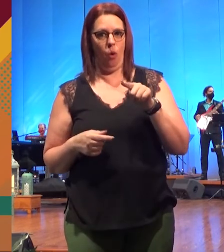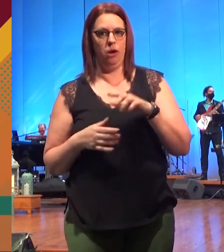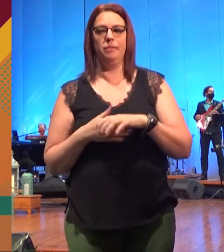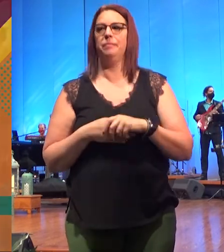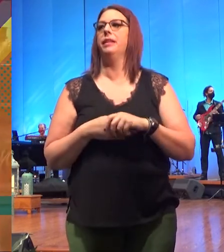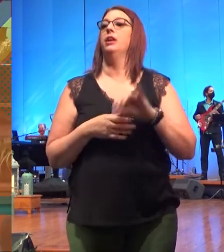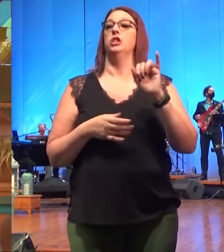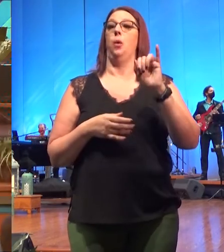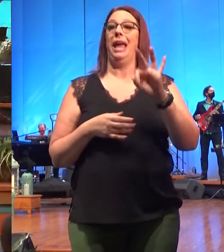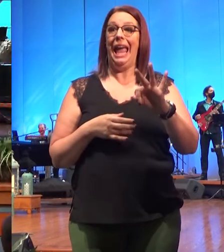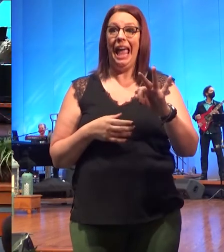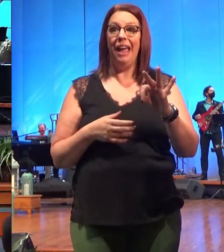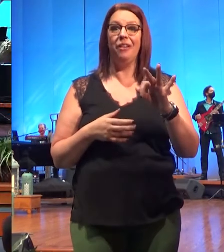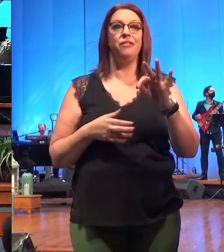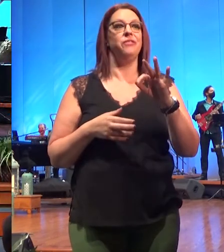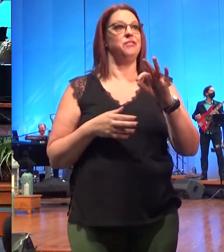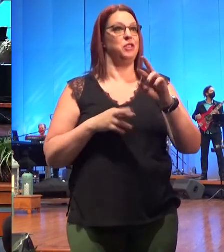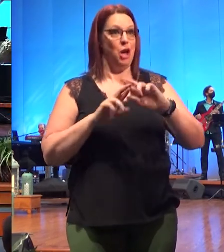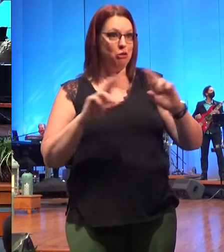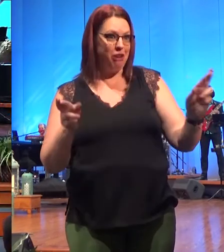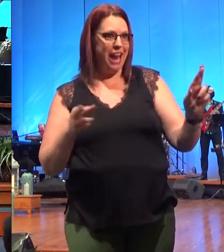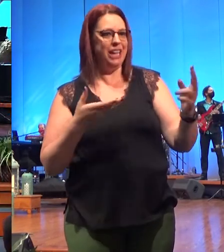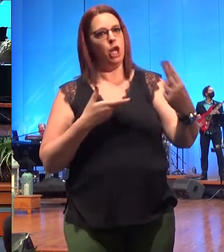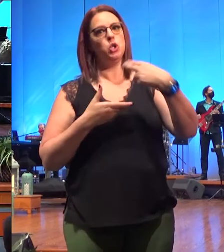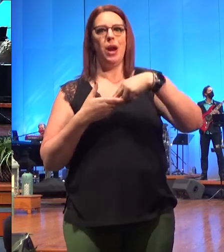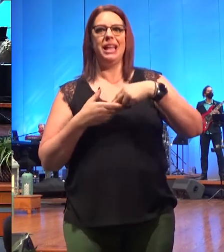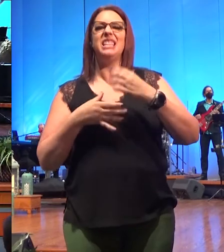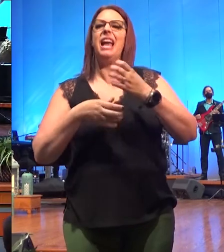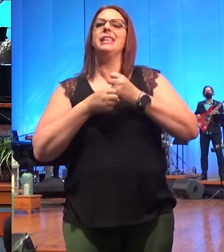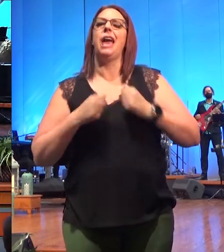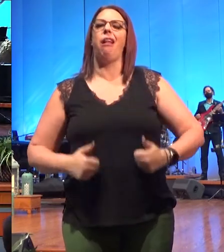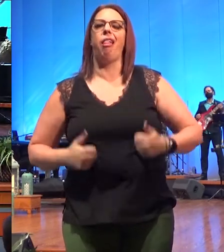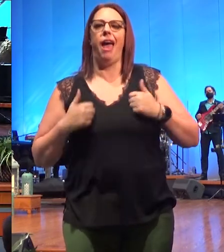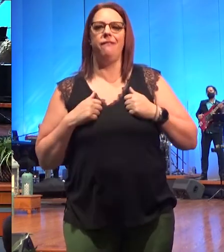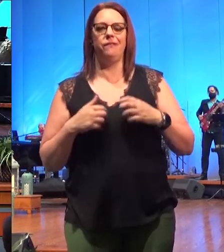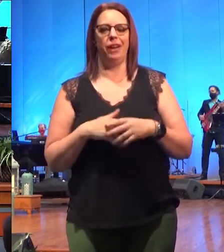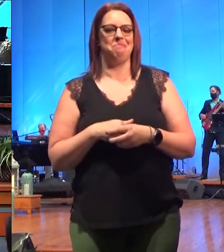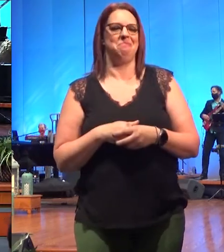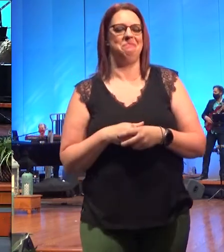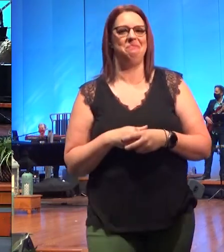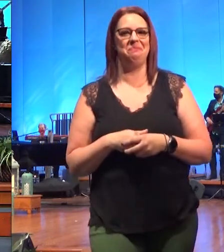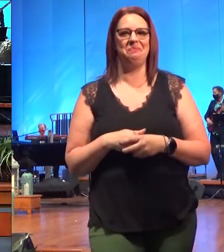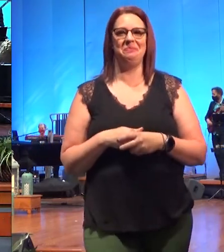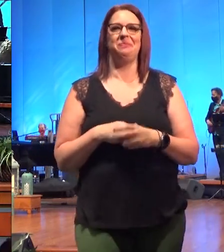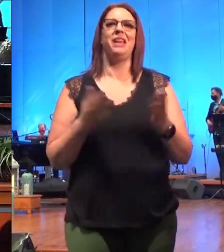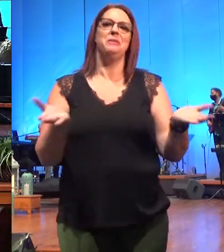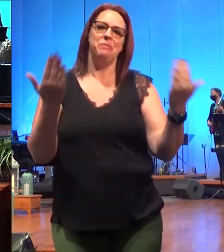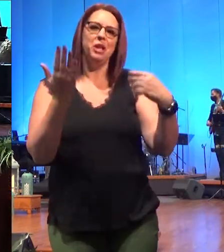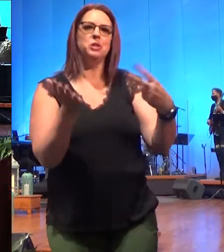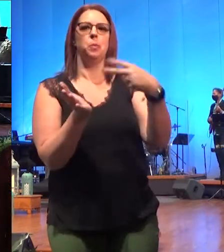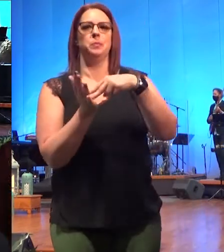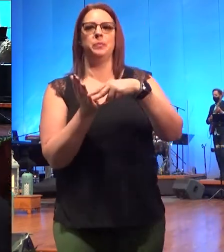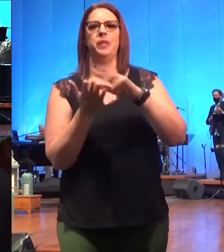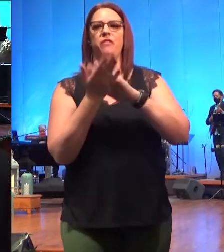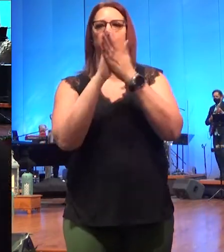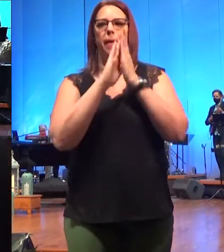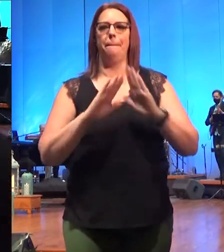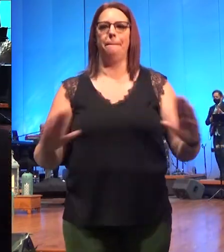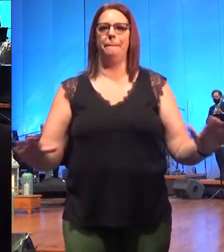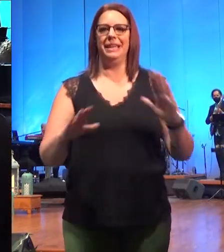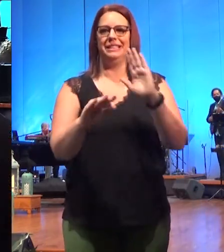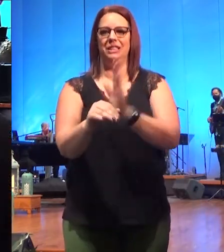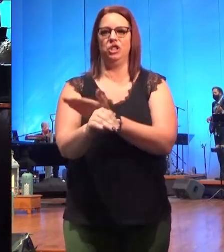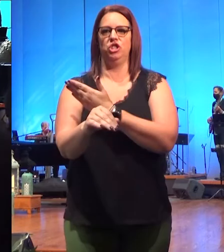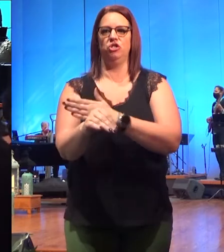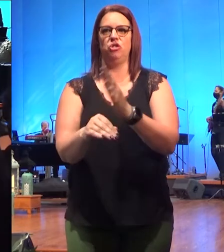us. Get a life. Wednesday night. Now, please join us by standing and getting ready to sing the peace song. We go